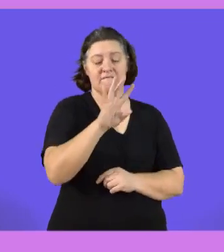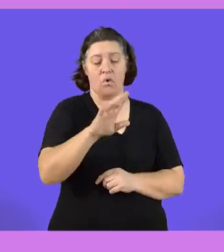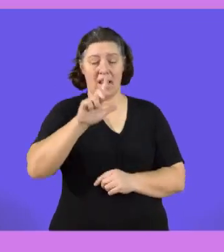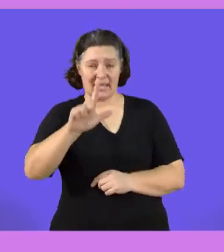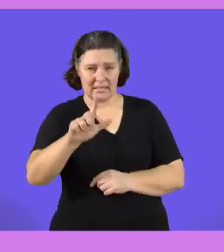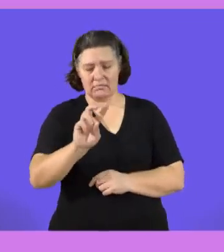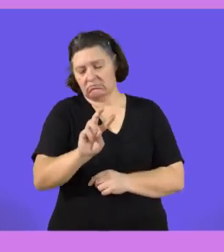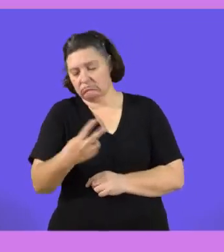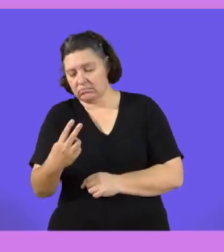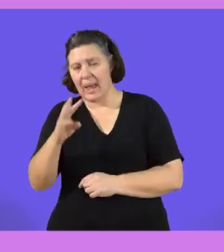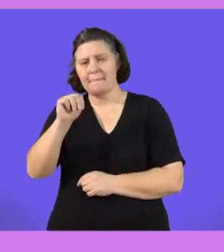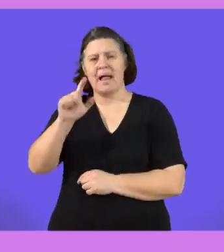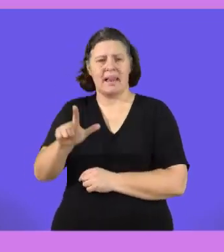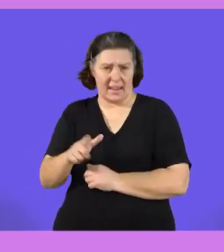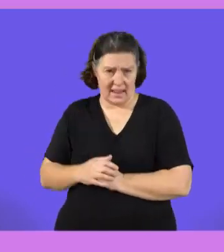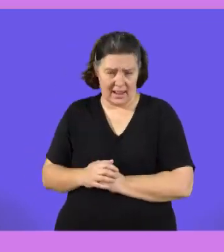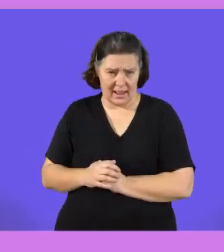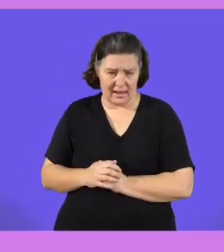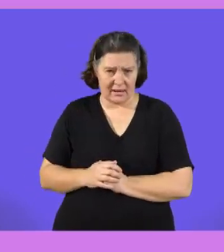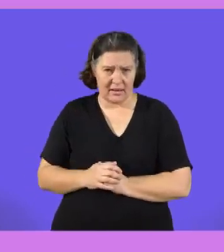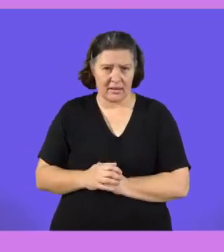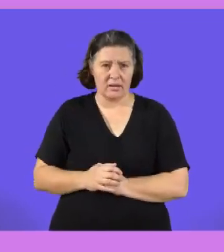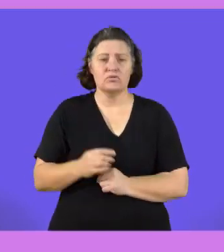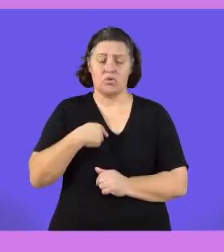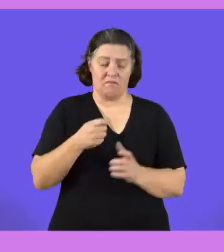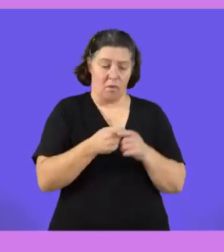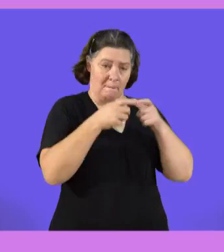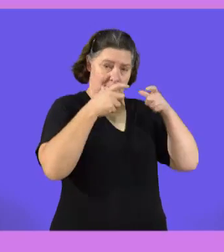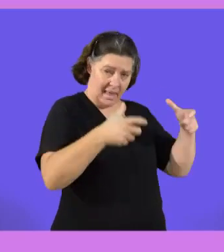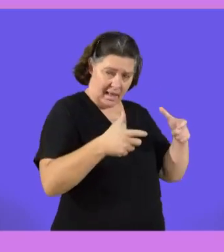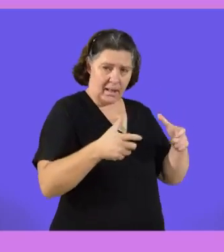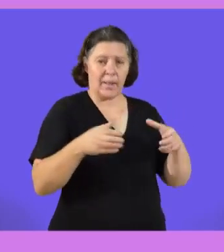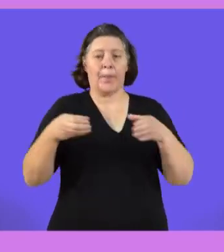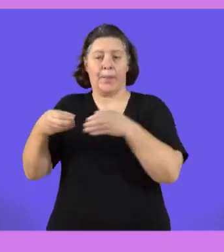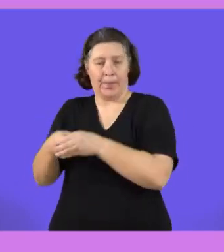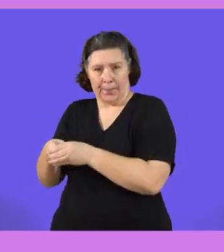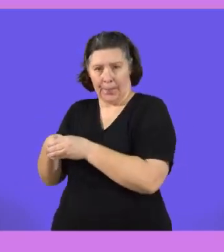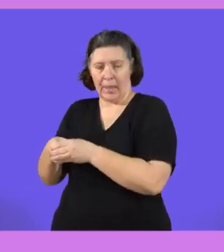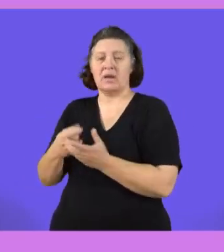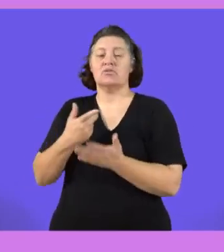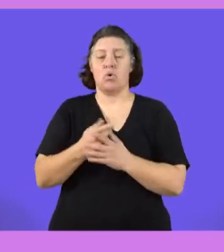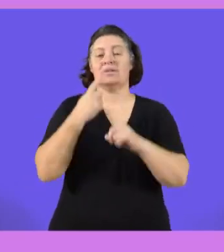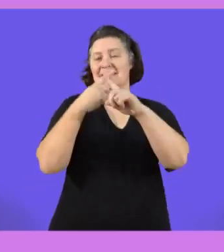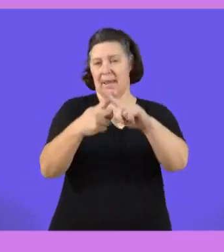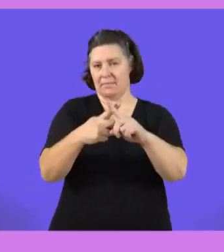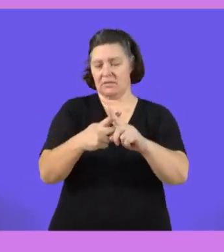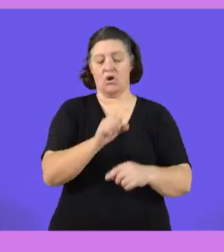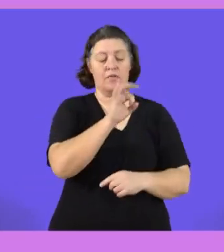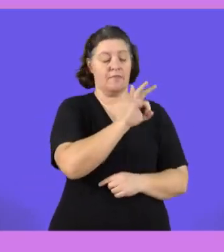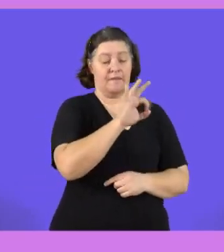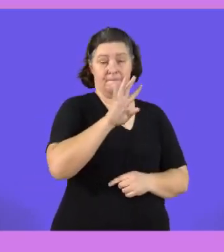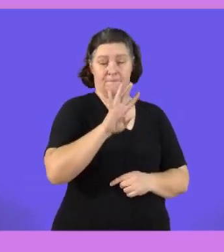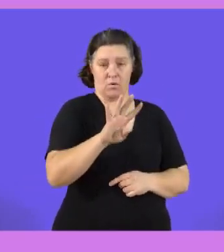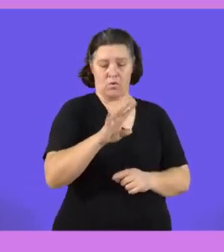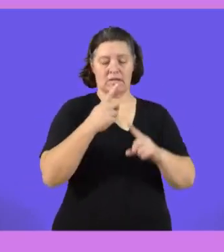34 liters to milliliters. So I'm converting from big to small, so therefore I will multiply. So I'll say